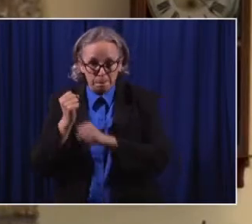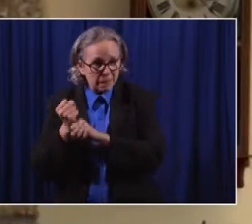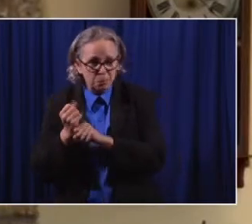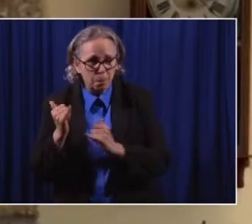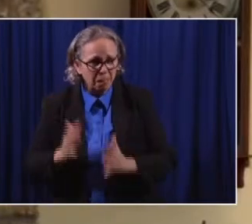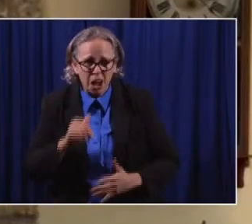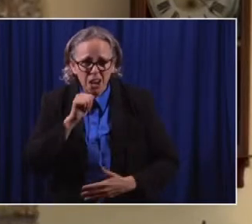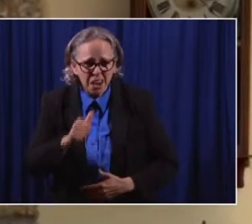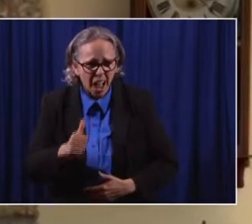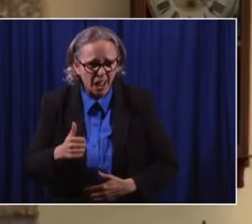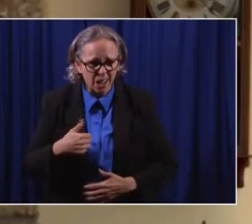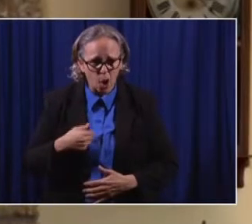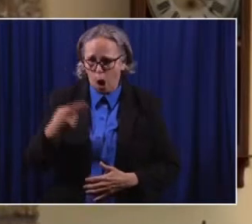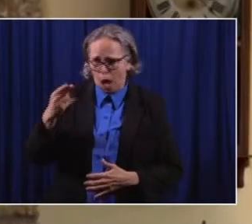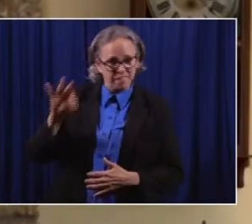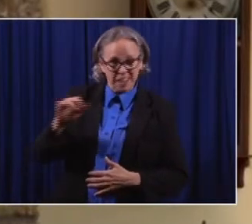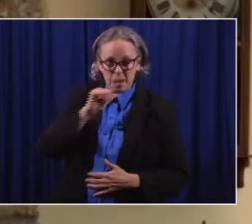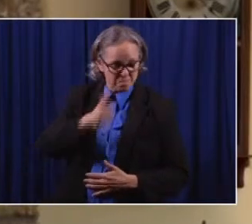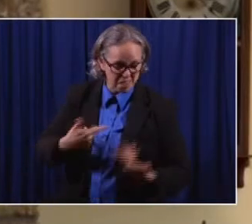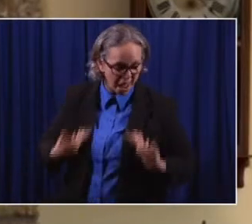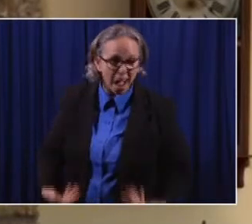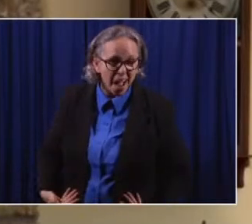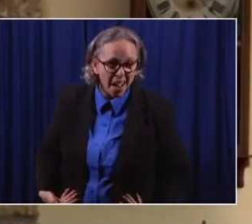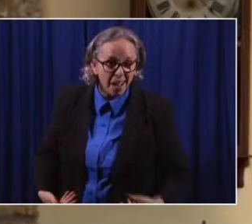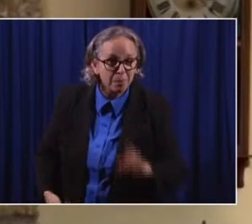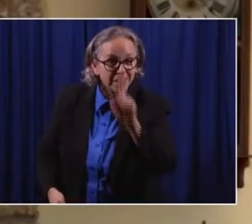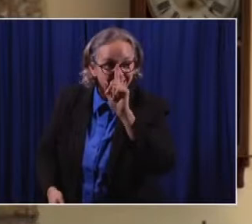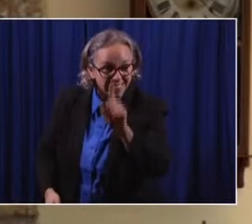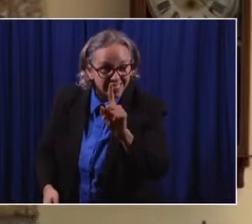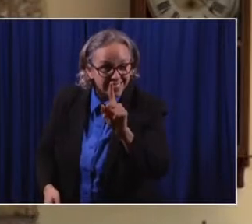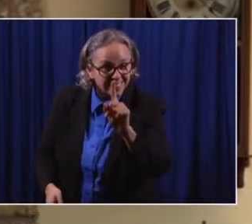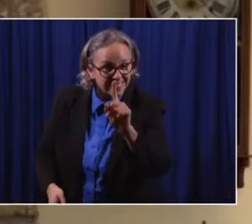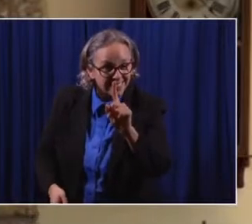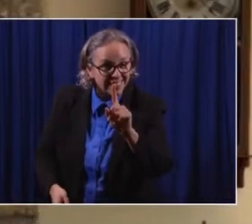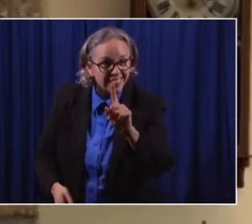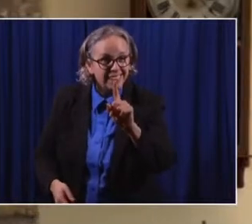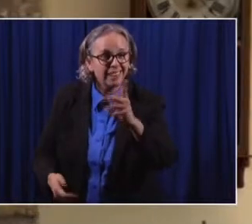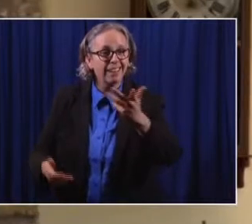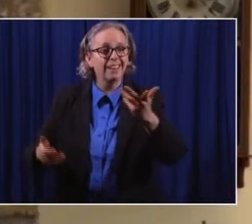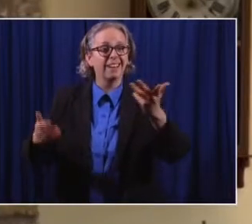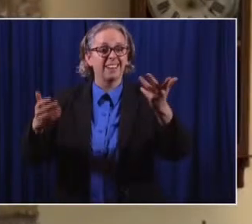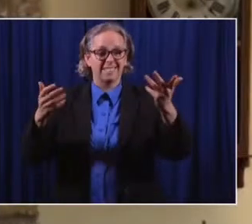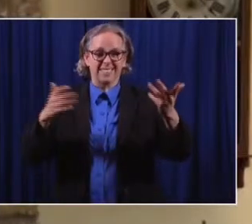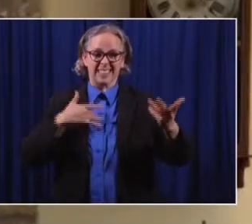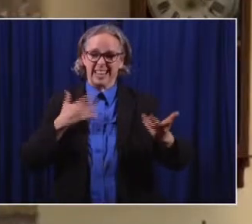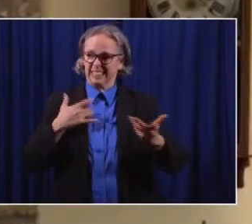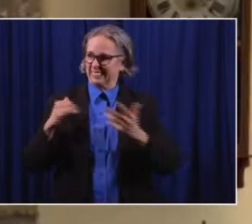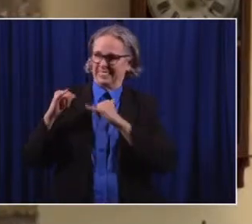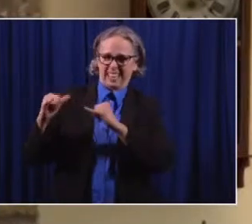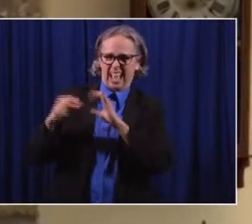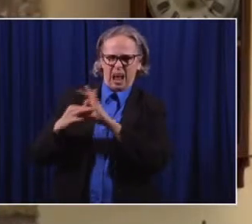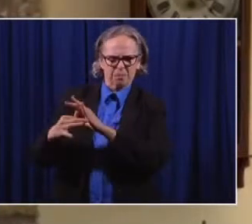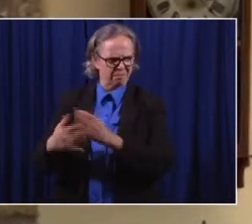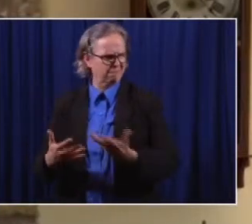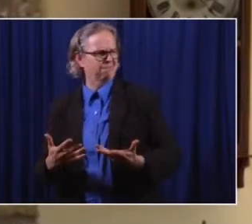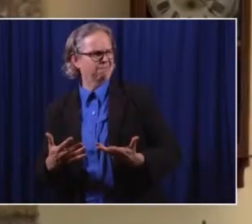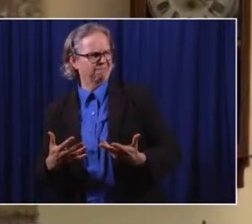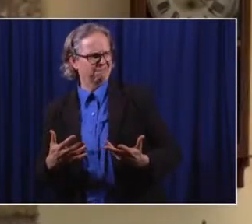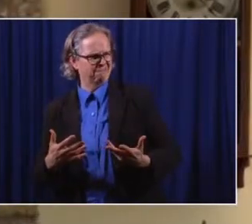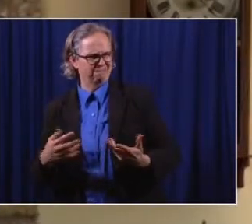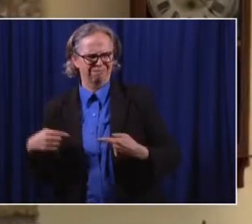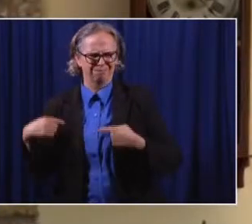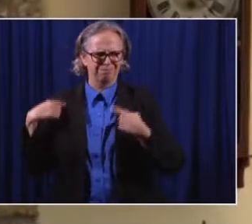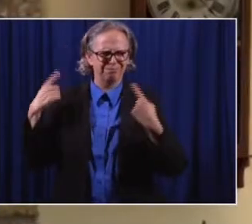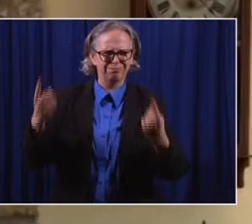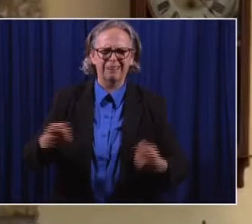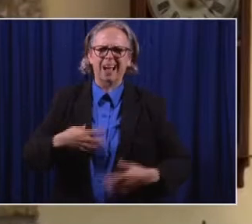not a member of the Hall of Fame, but I sort of feel that same way in regard to